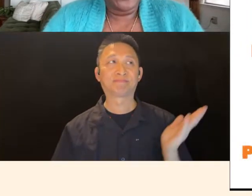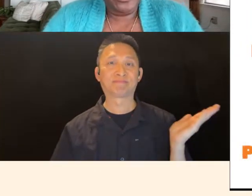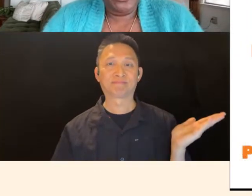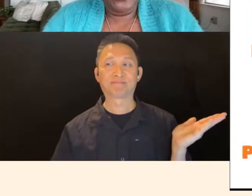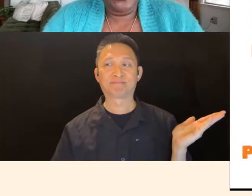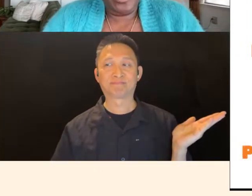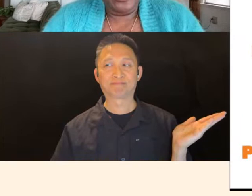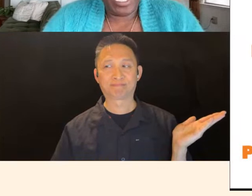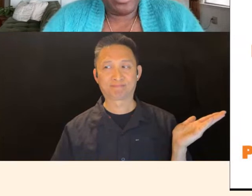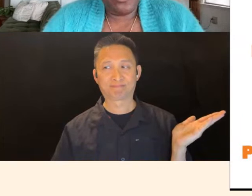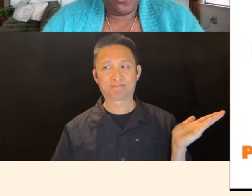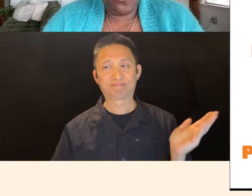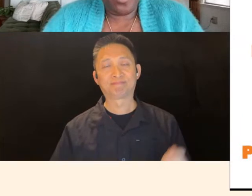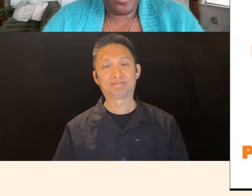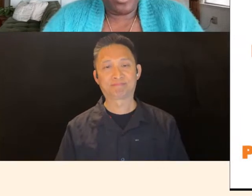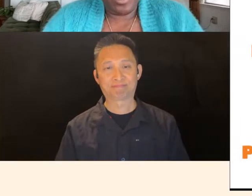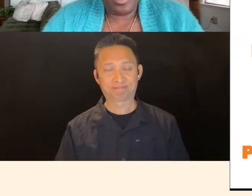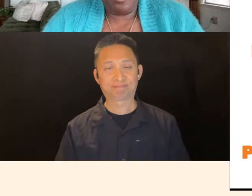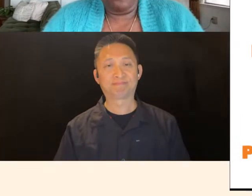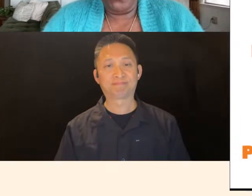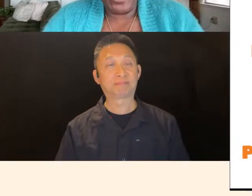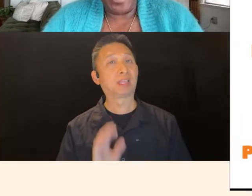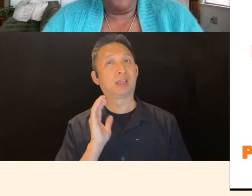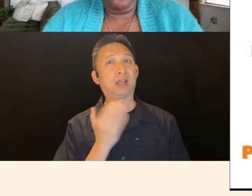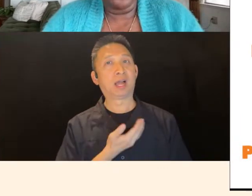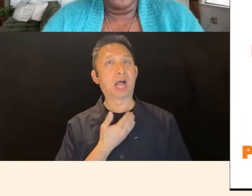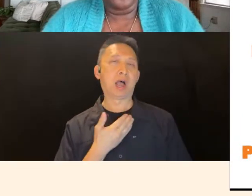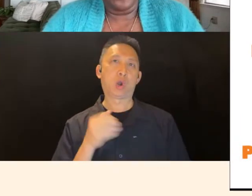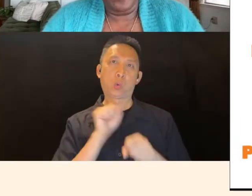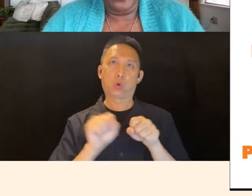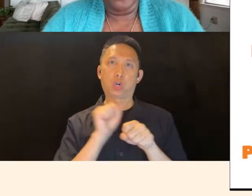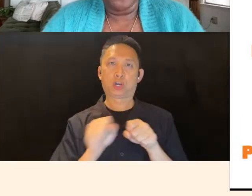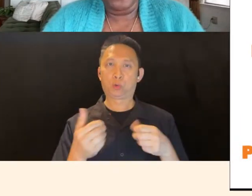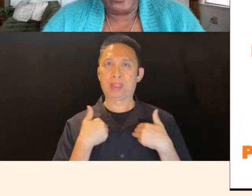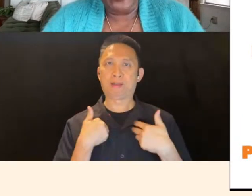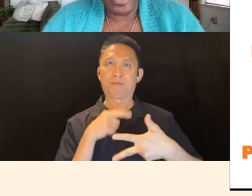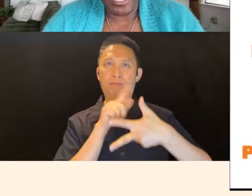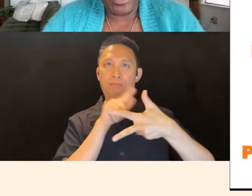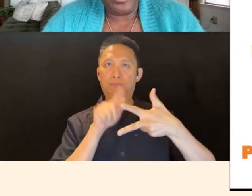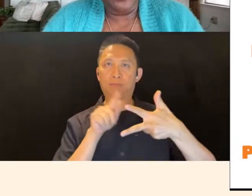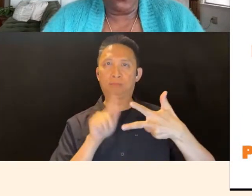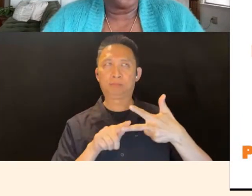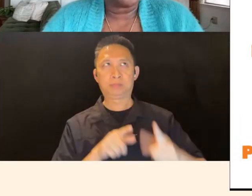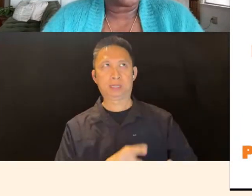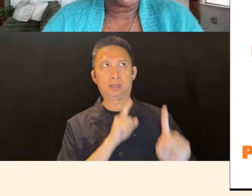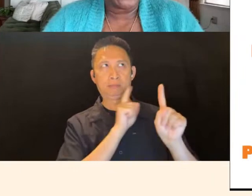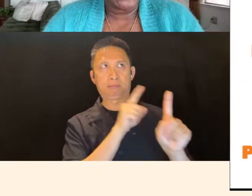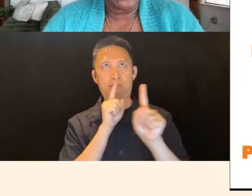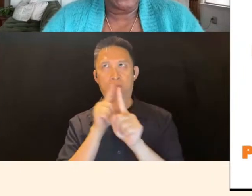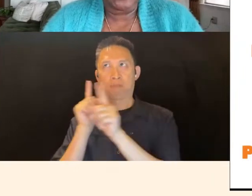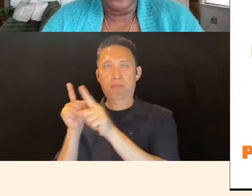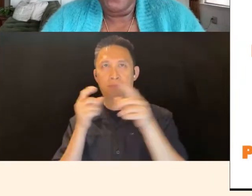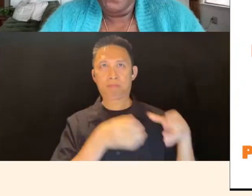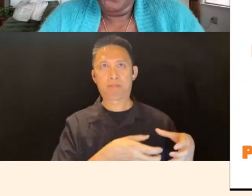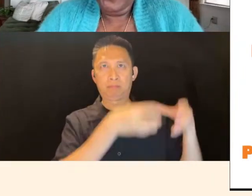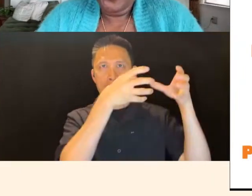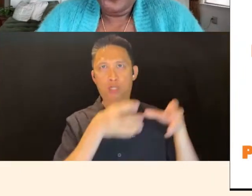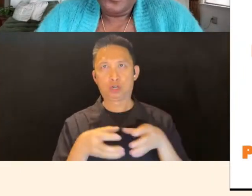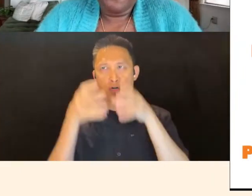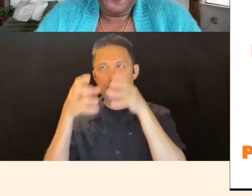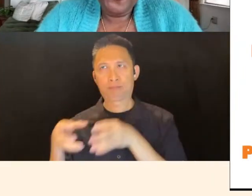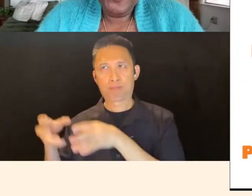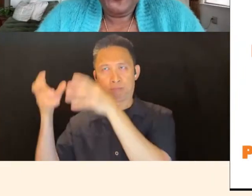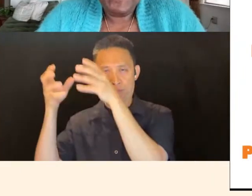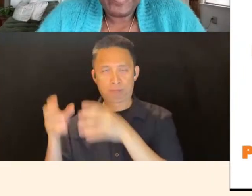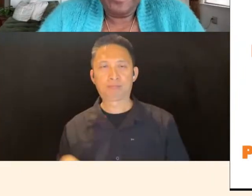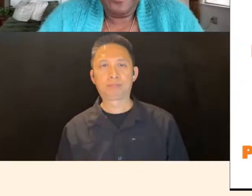So in order to do our technical work, we have 3 mission pillars that guide all of our choices.